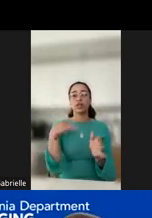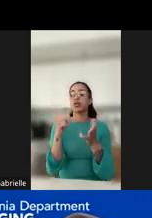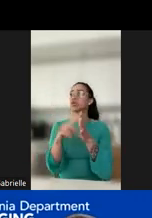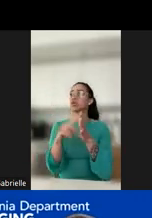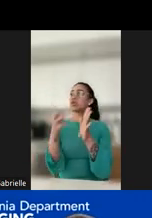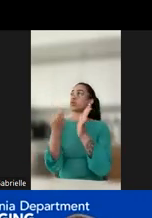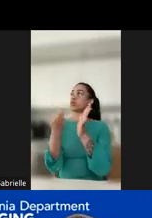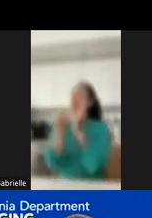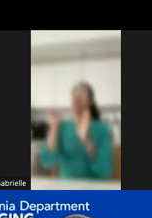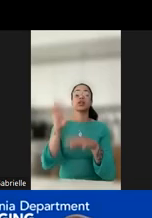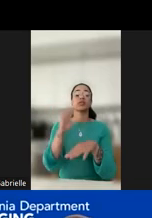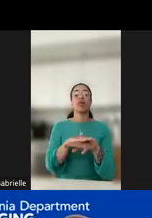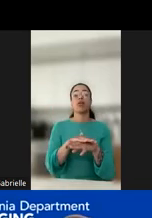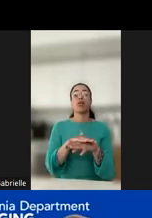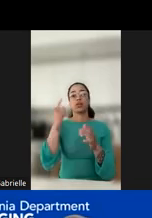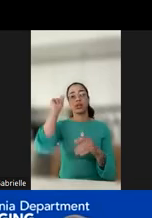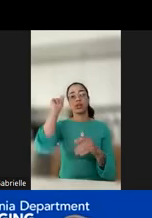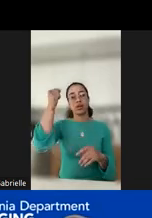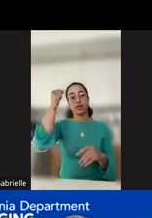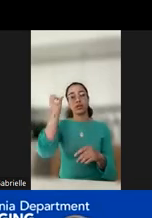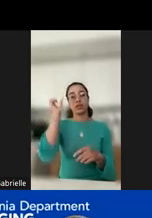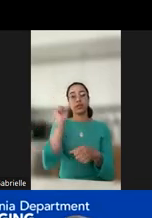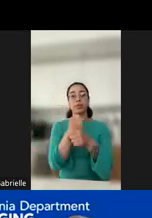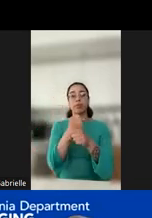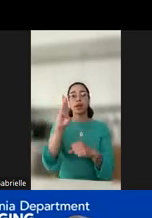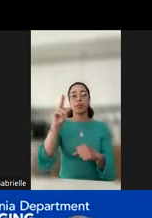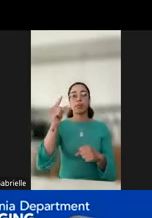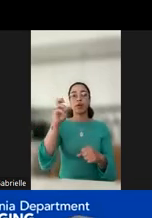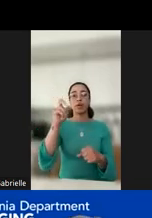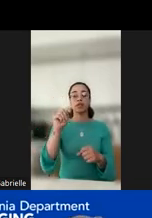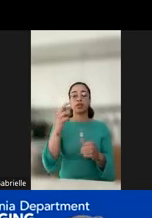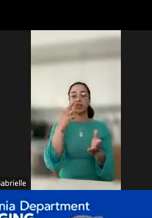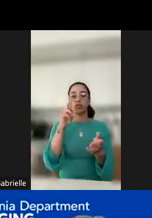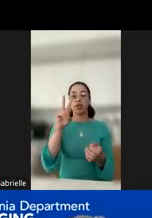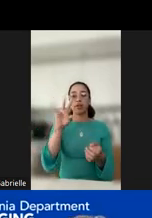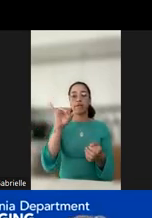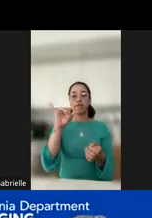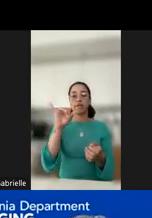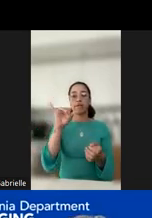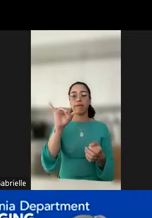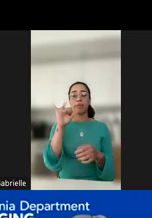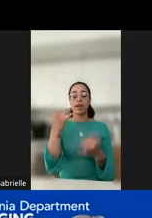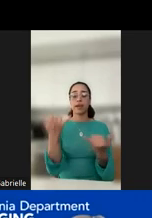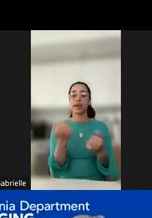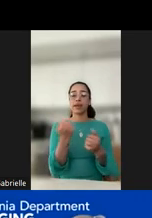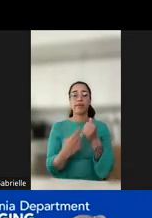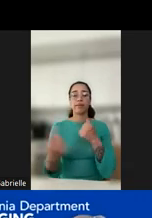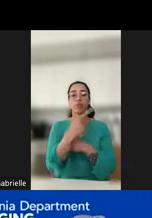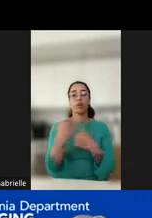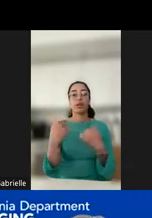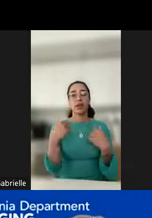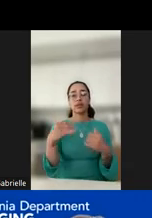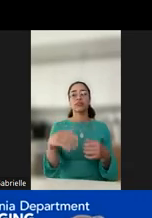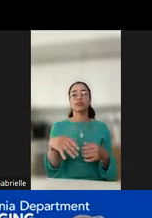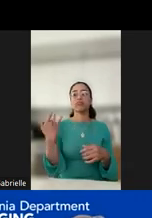on the governor's May budget revision. By now, everyone has likely seen